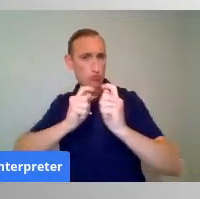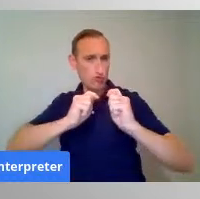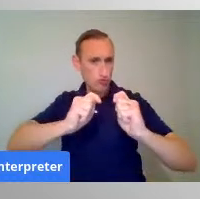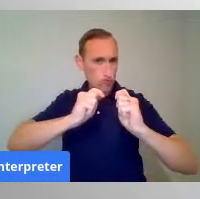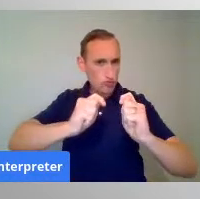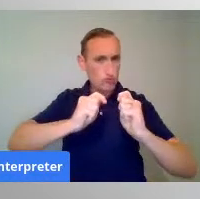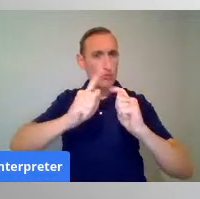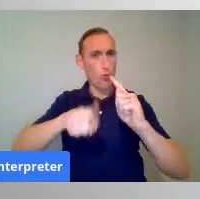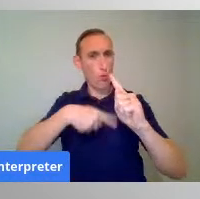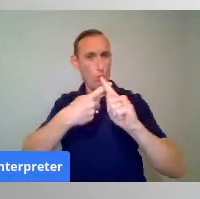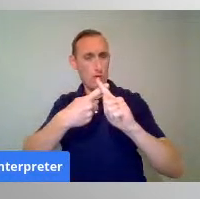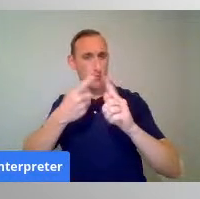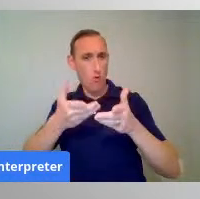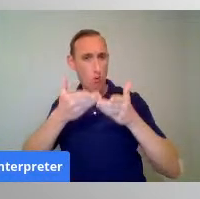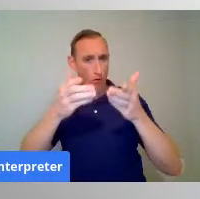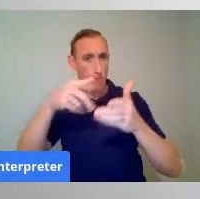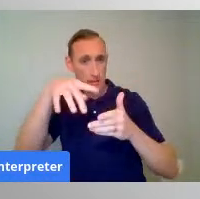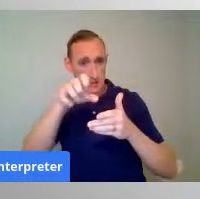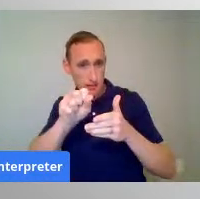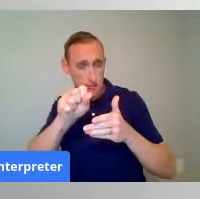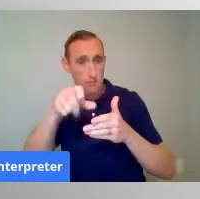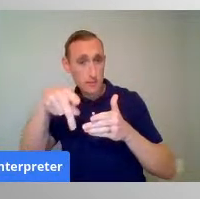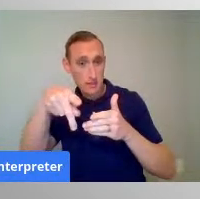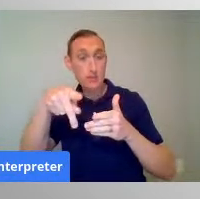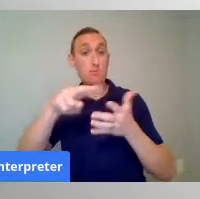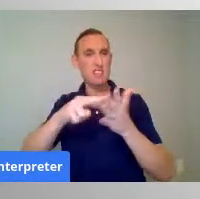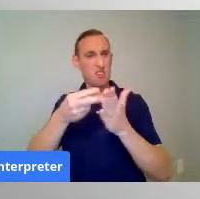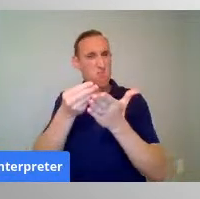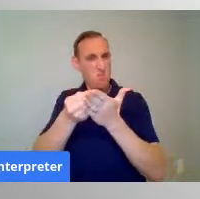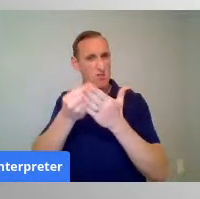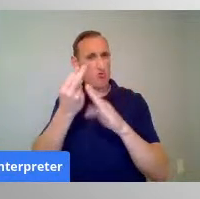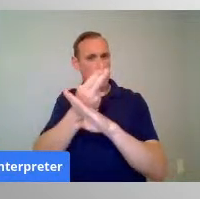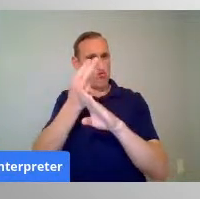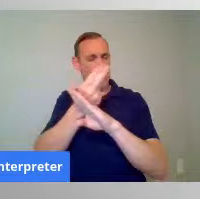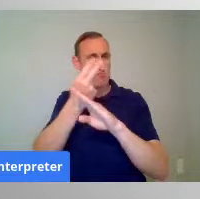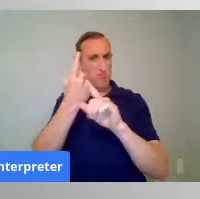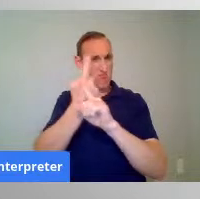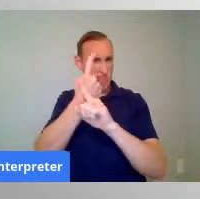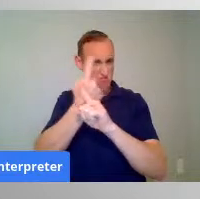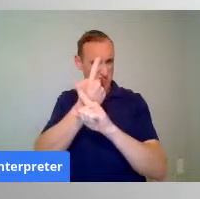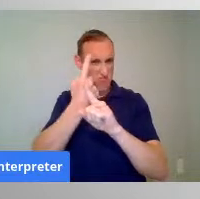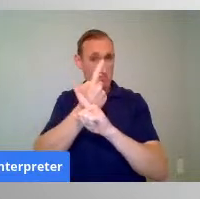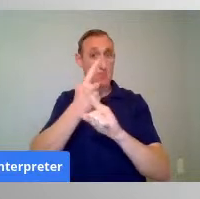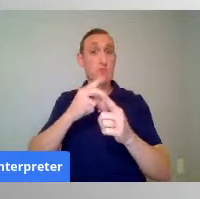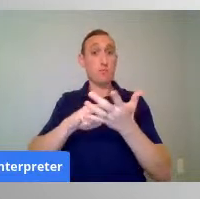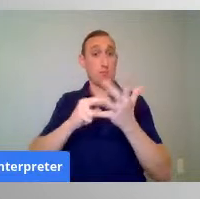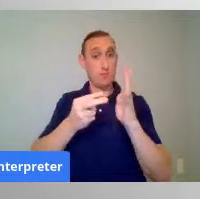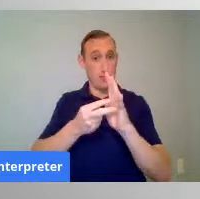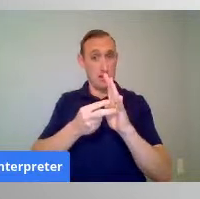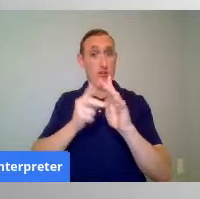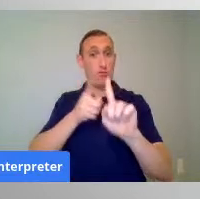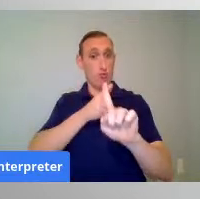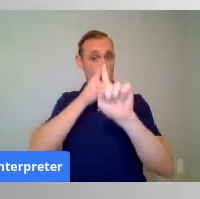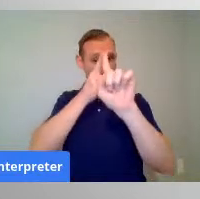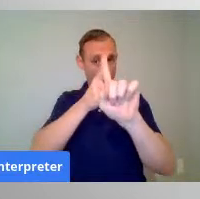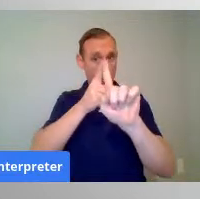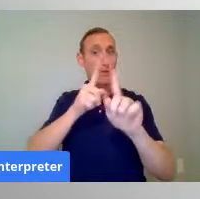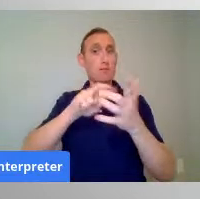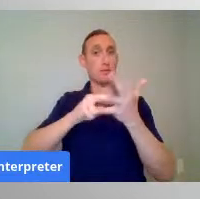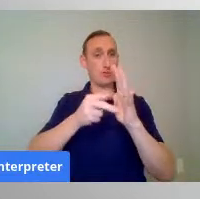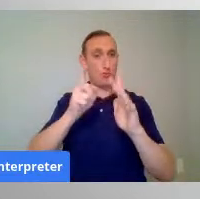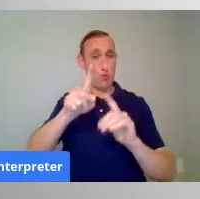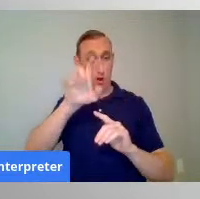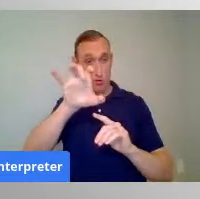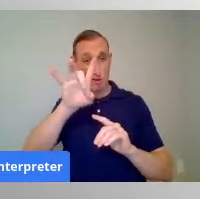that it was more beneficial for them to have 180 days of effective first instruction